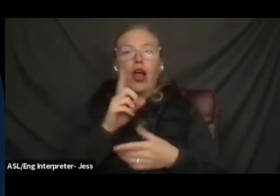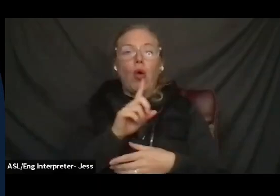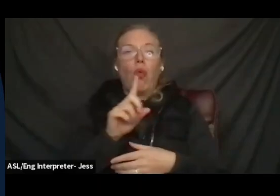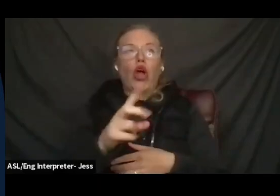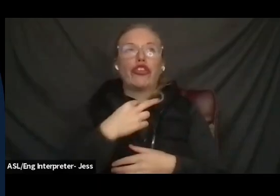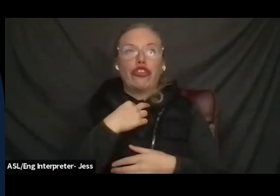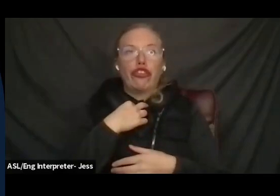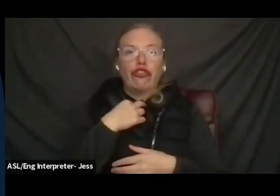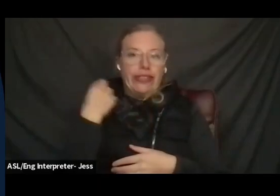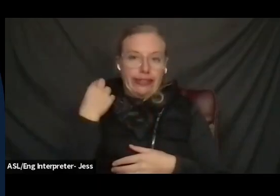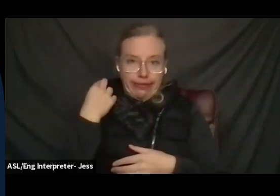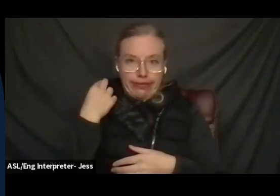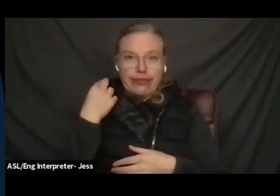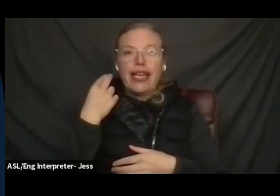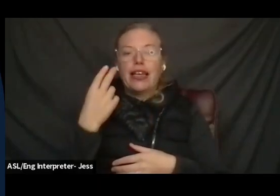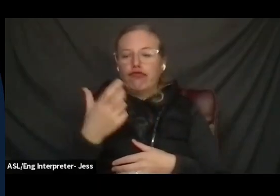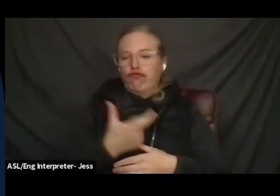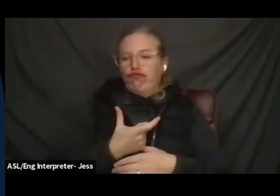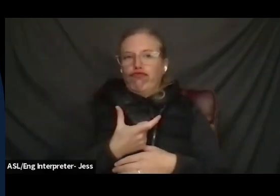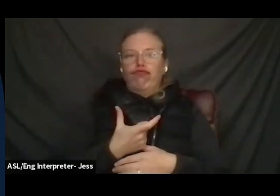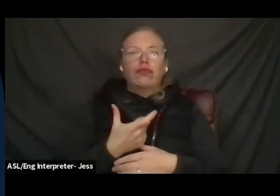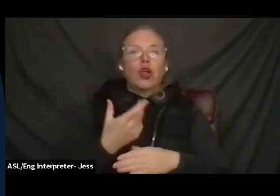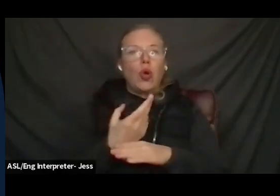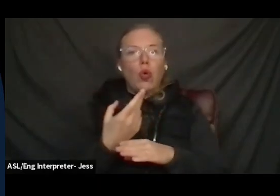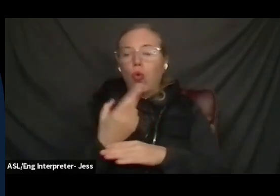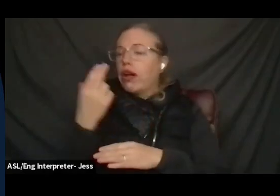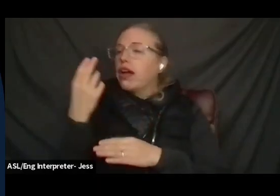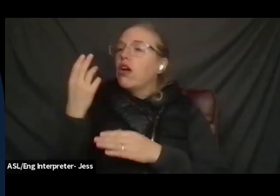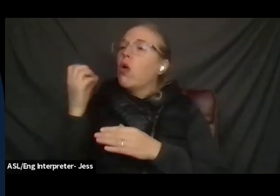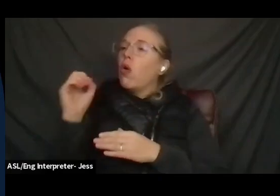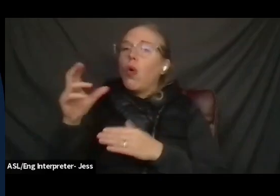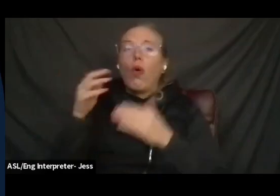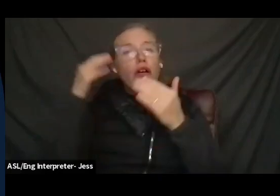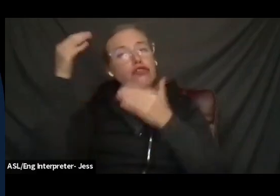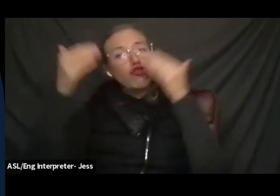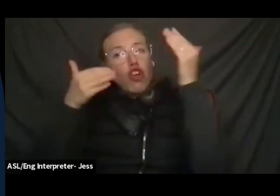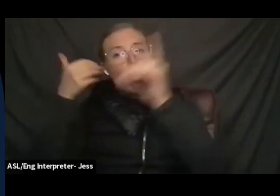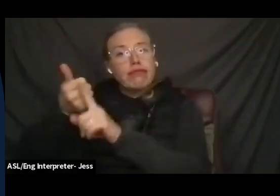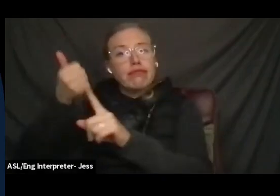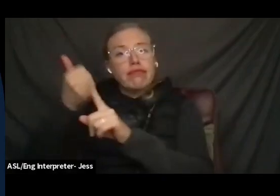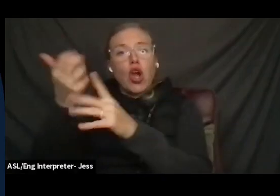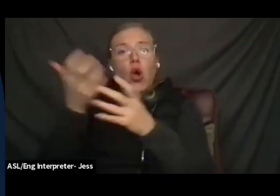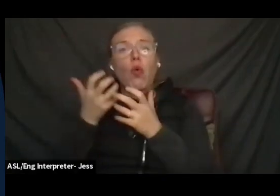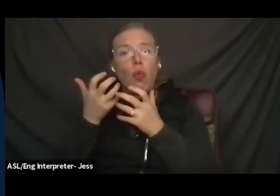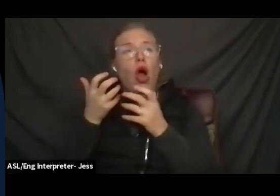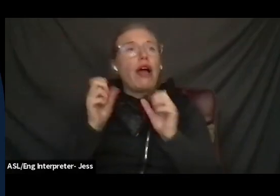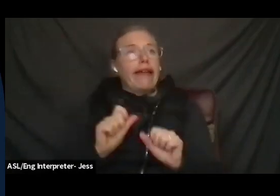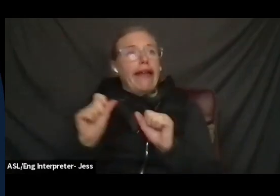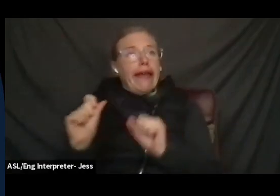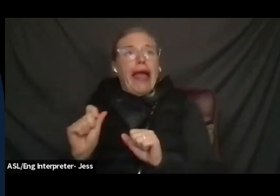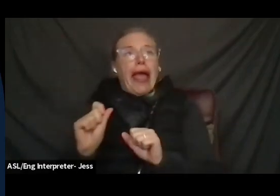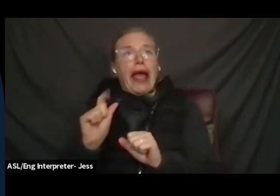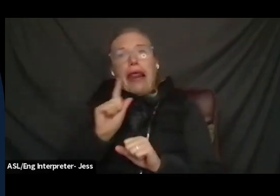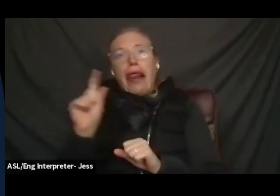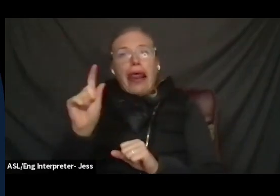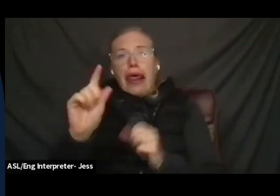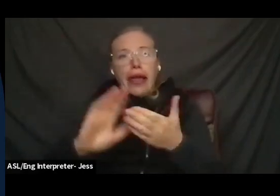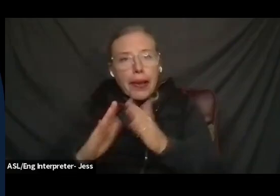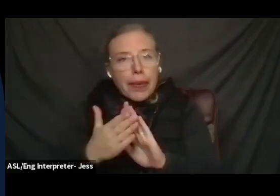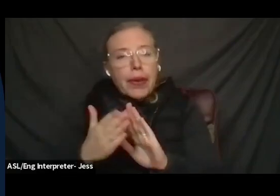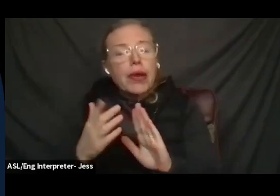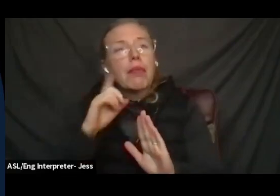risk. They can wear that. It might be an adult who's wanting and quite capable to go out in the community,